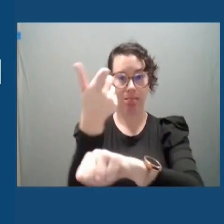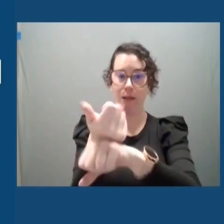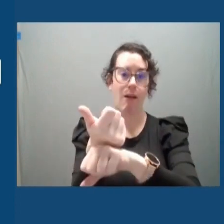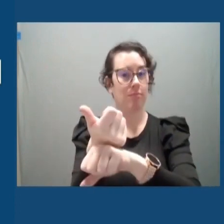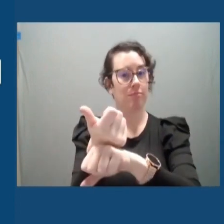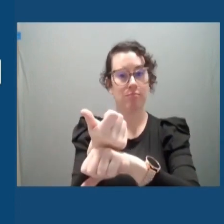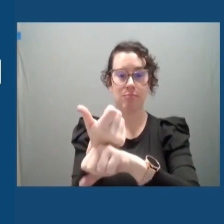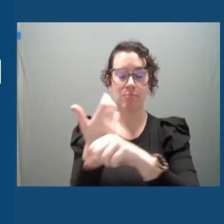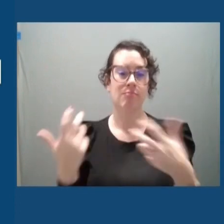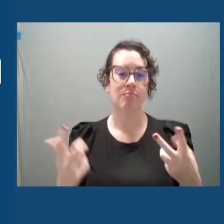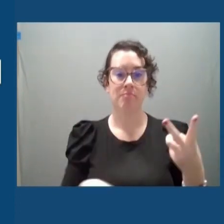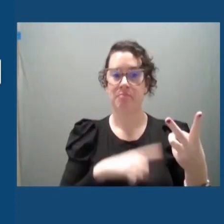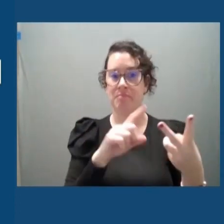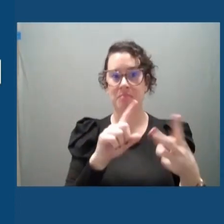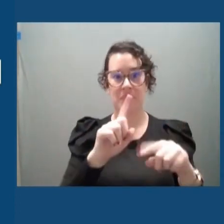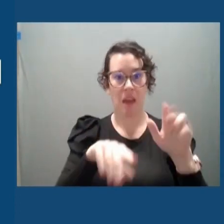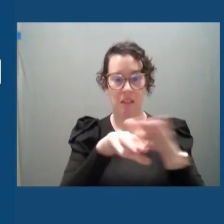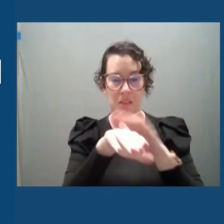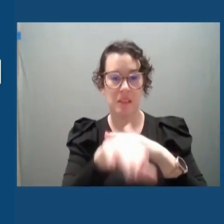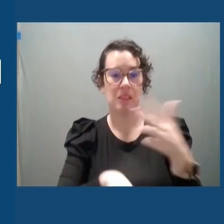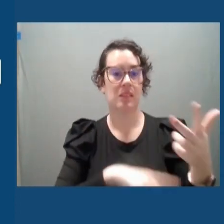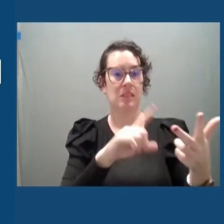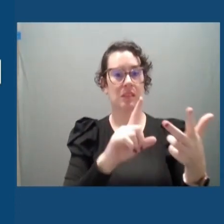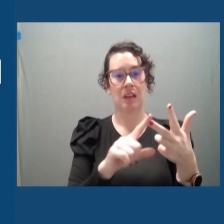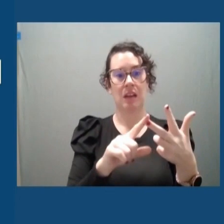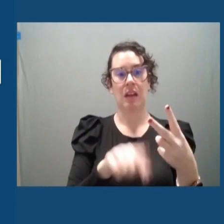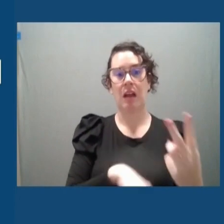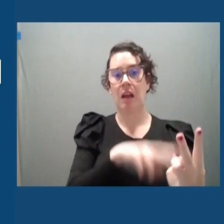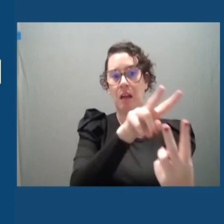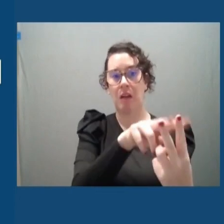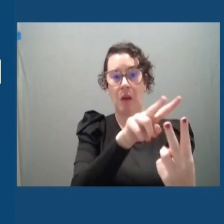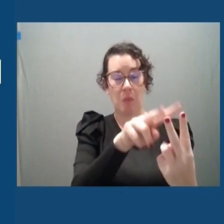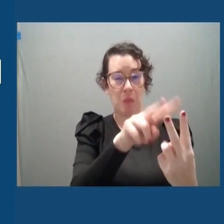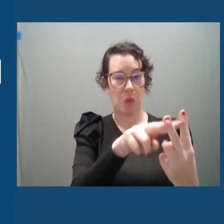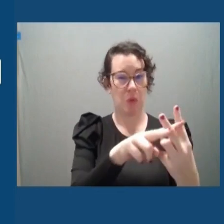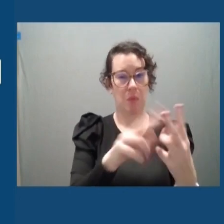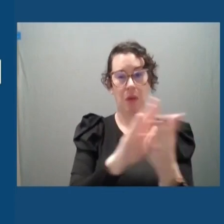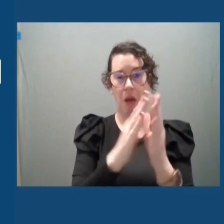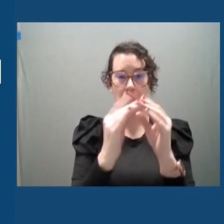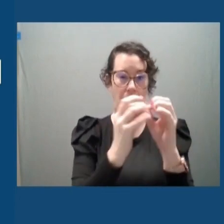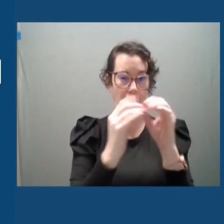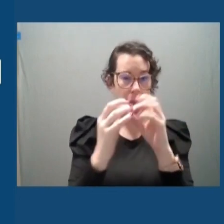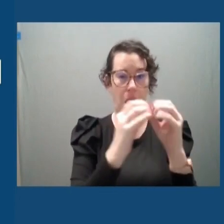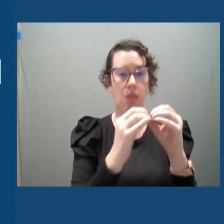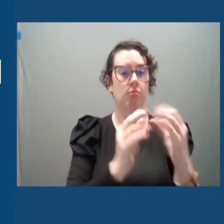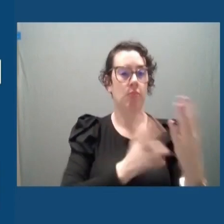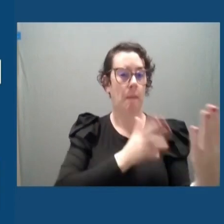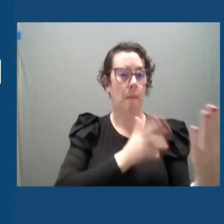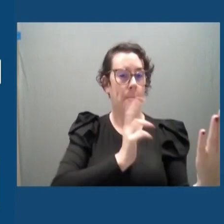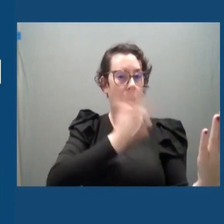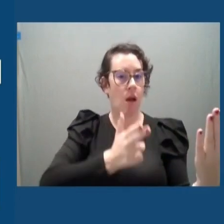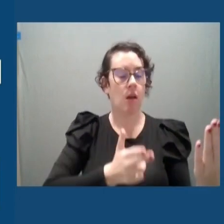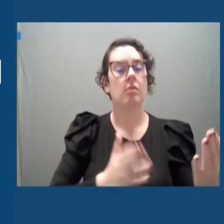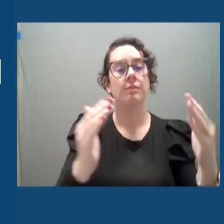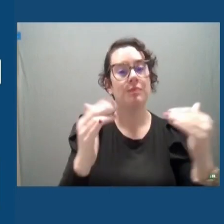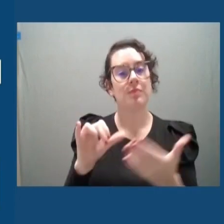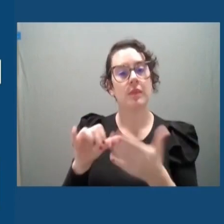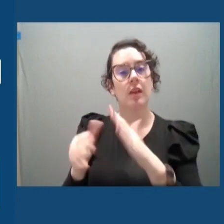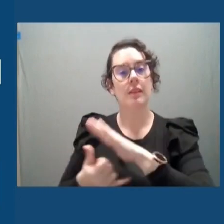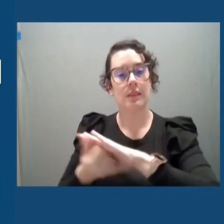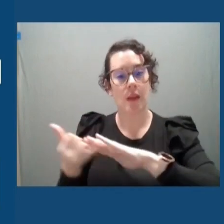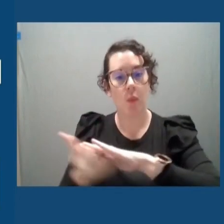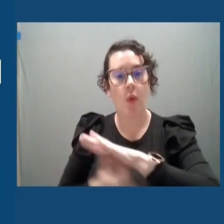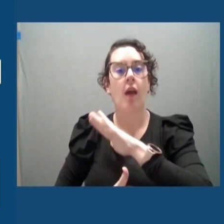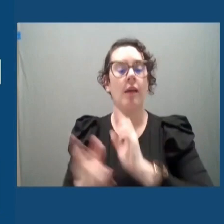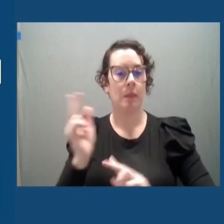A couple's argument turns violent and punctuated by gunshots. And on the subway, people